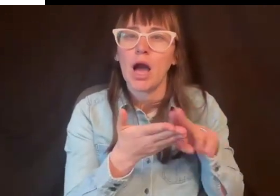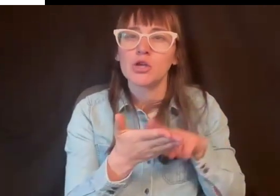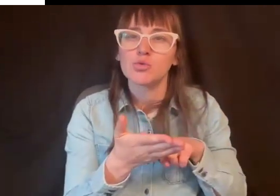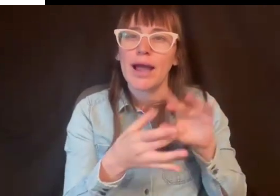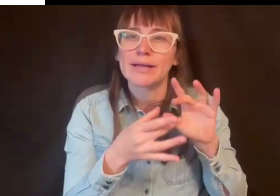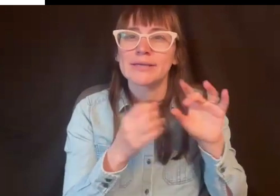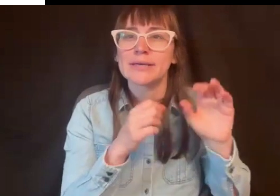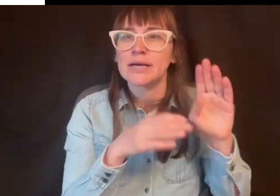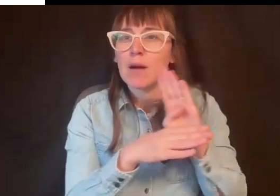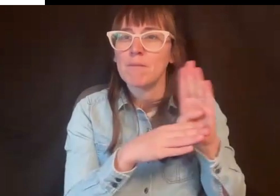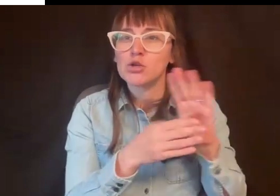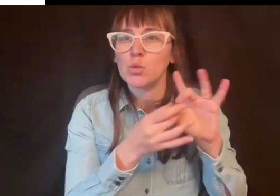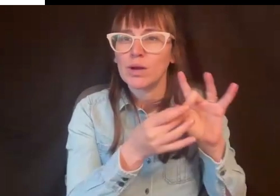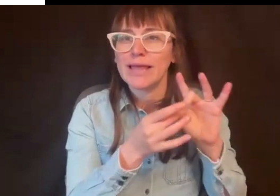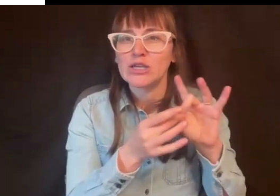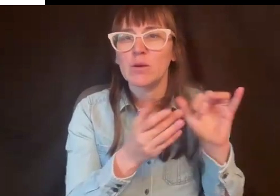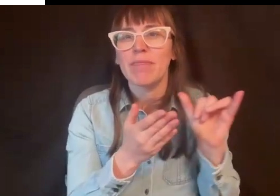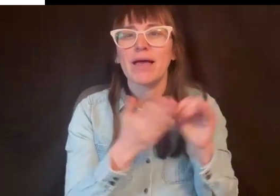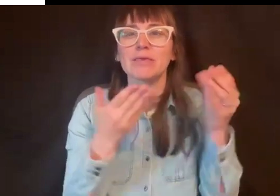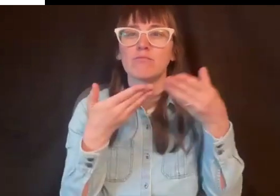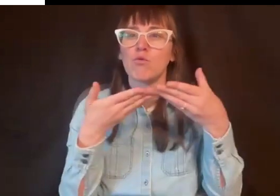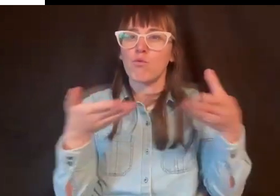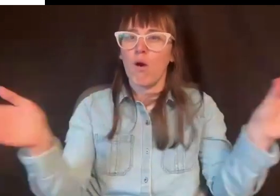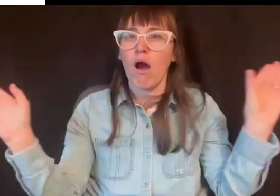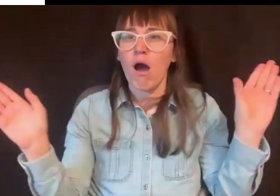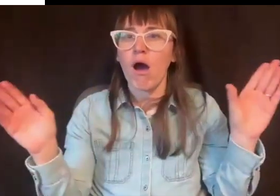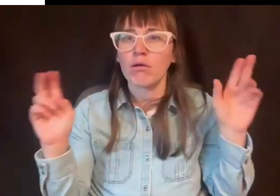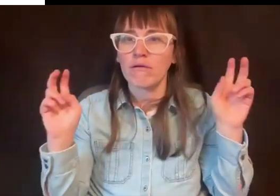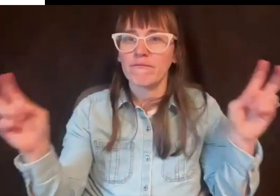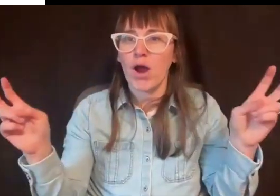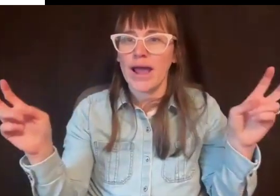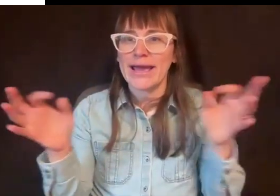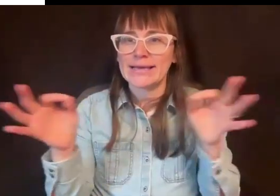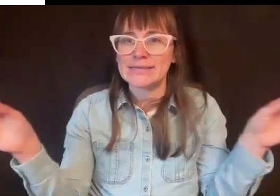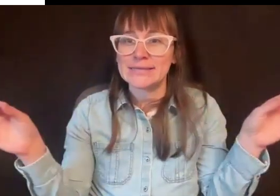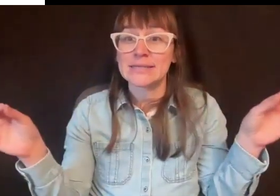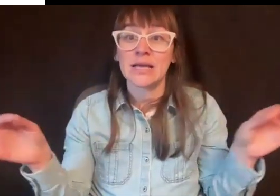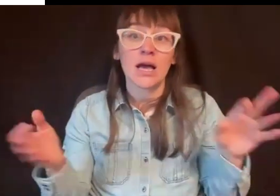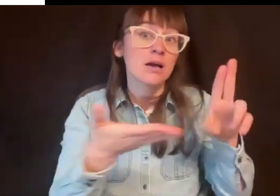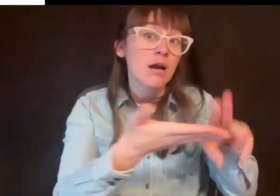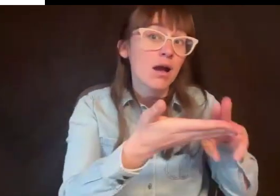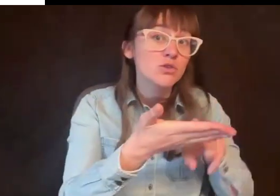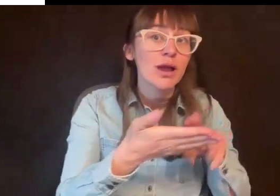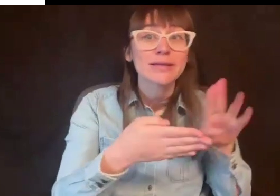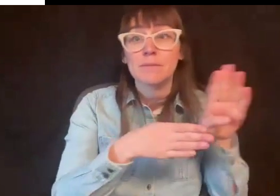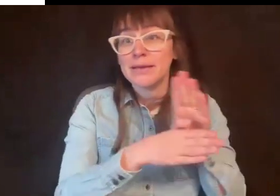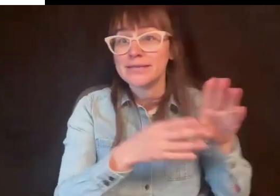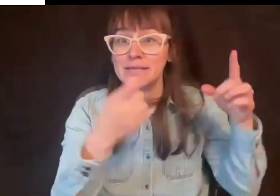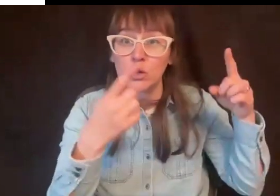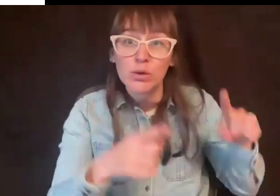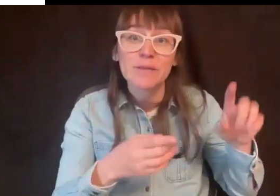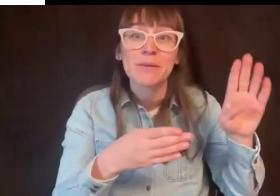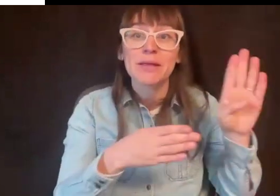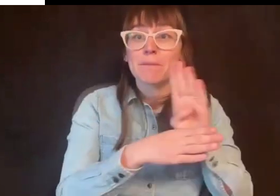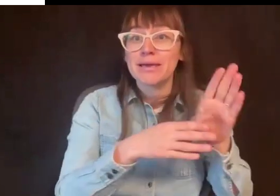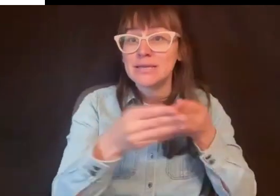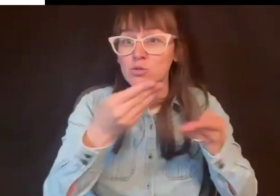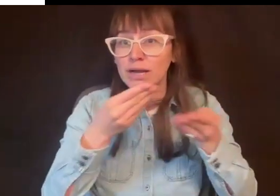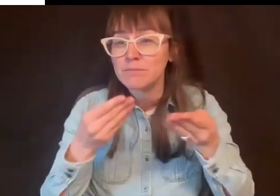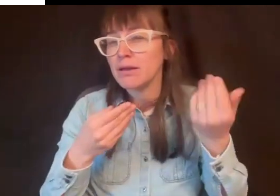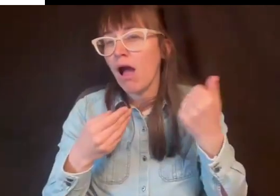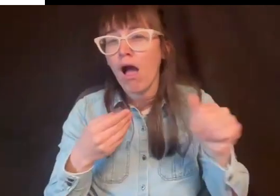broadly encompassing phrase, whether they're contracts, business arrangements, agreements, business transactions, or any other term that